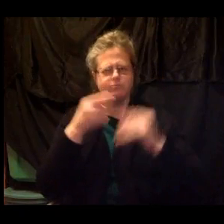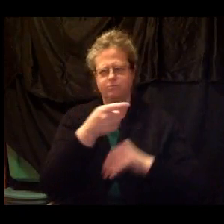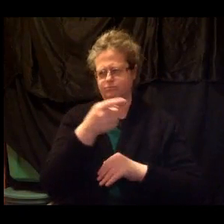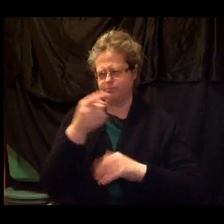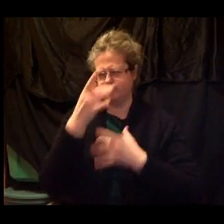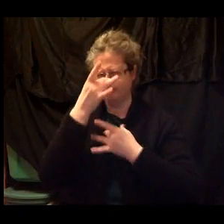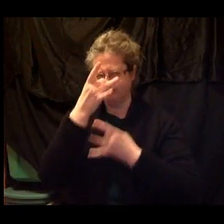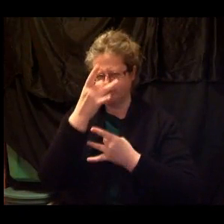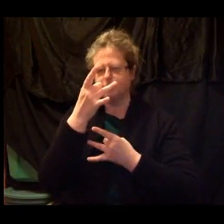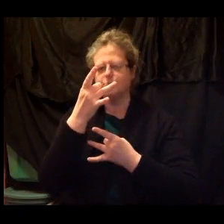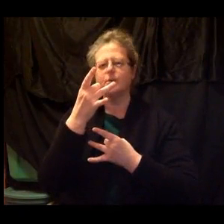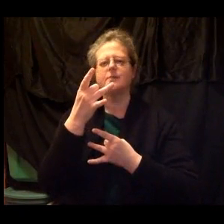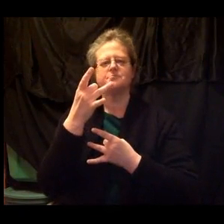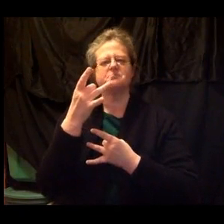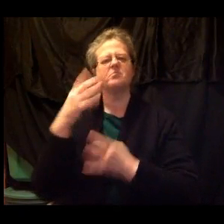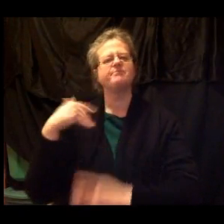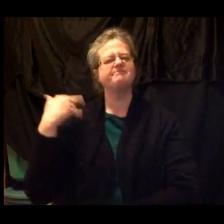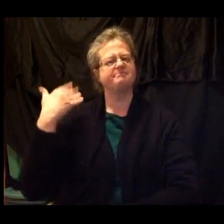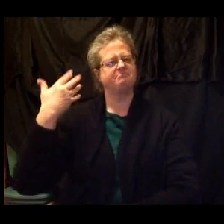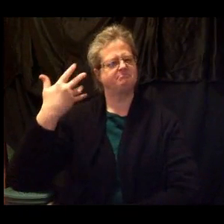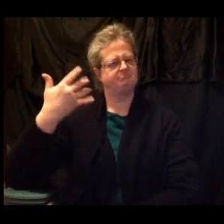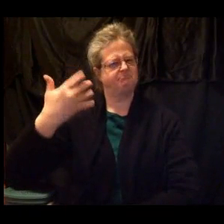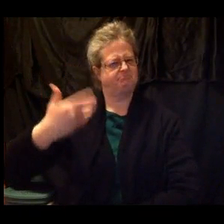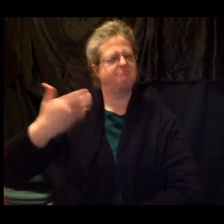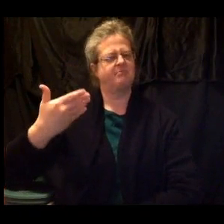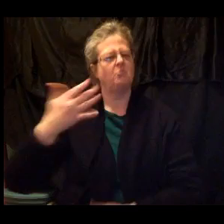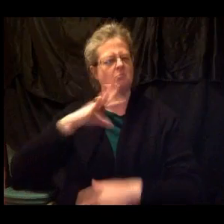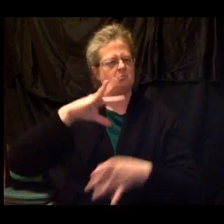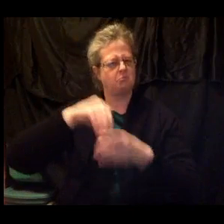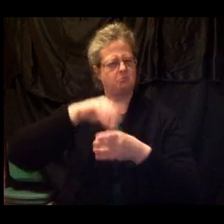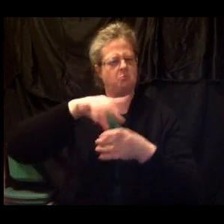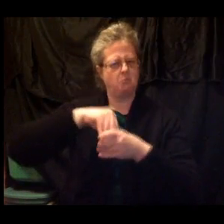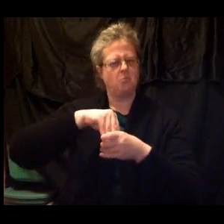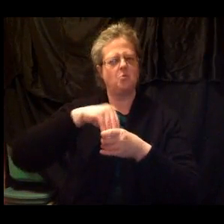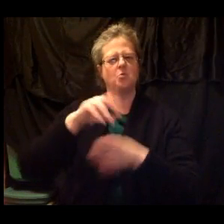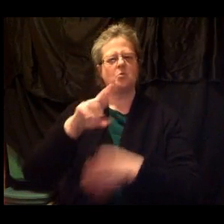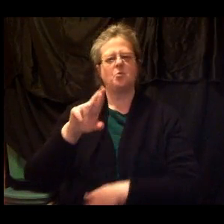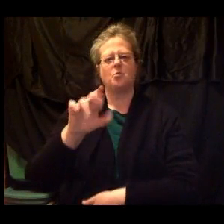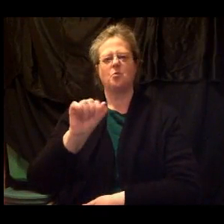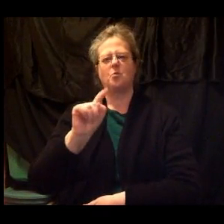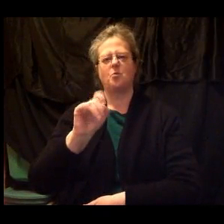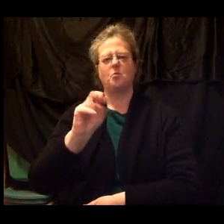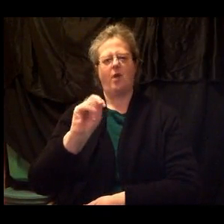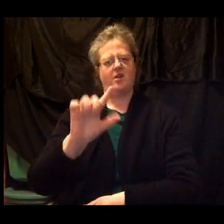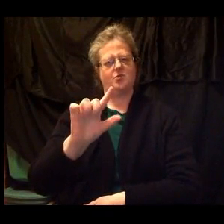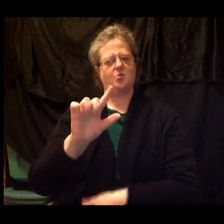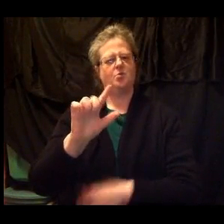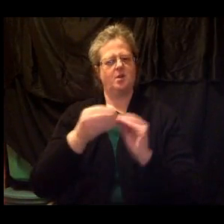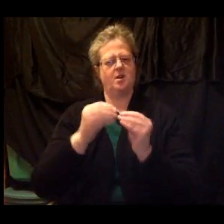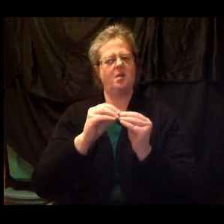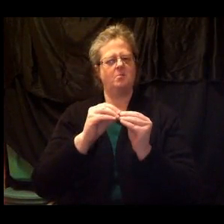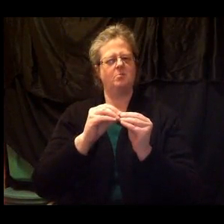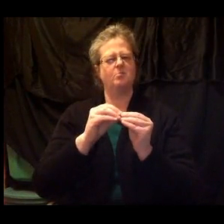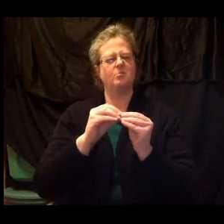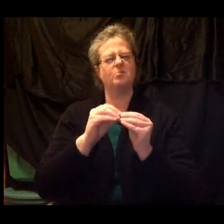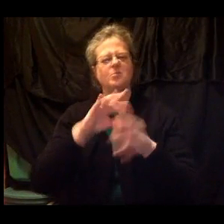are eventually going to put rational numbers on here, which means fractions and so on. And you need to know a little more geometry than